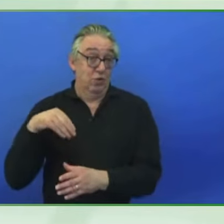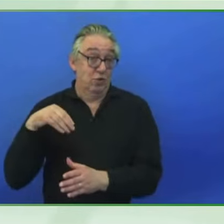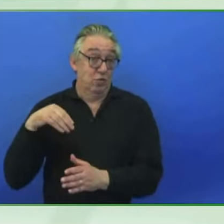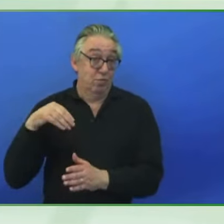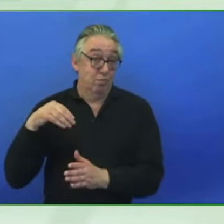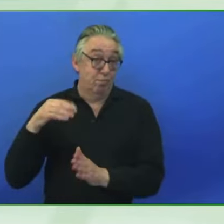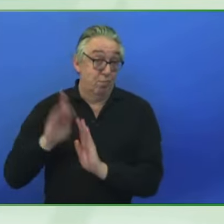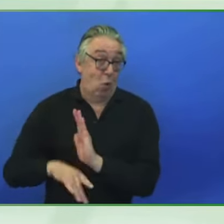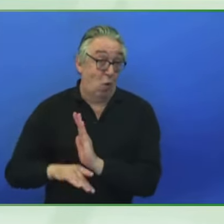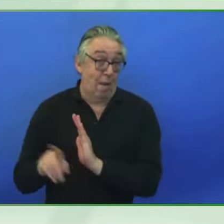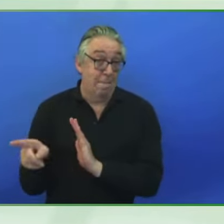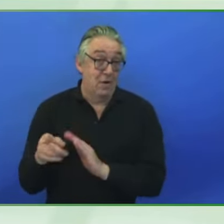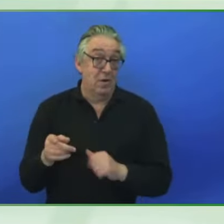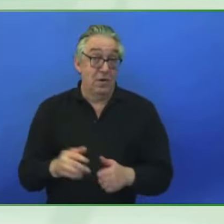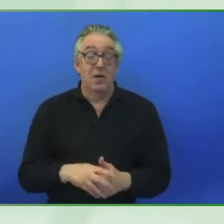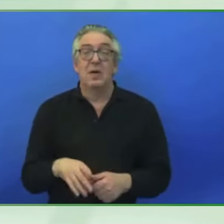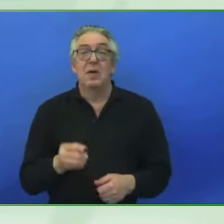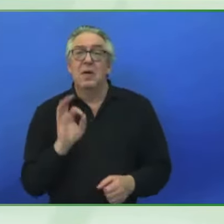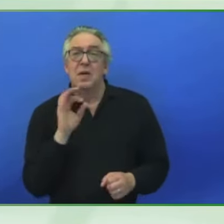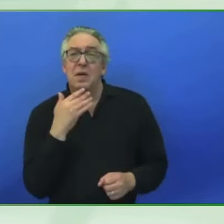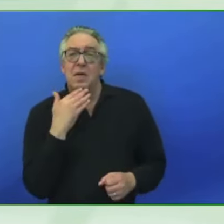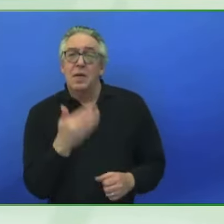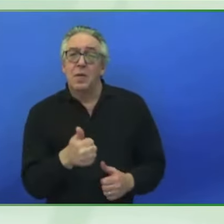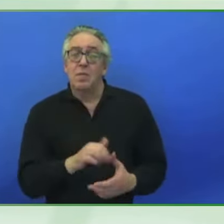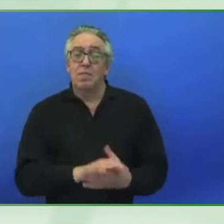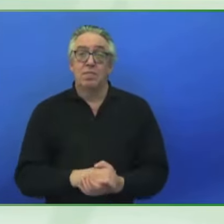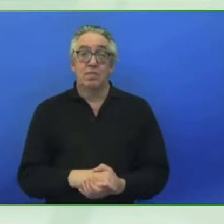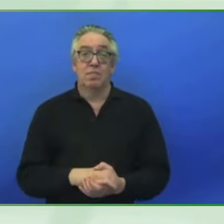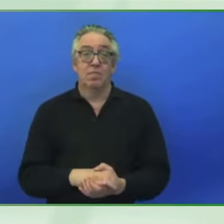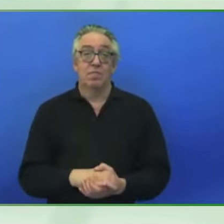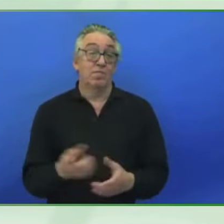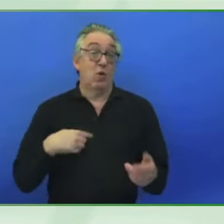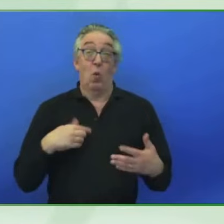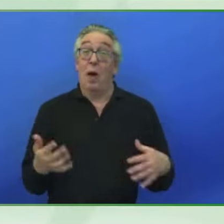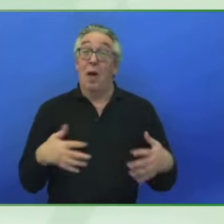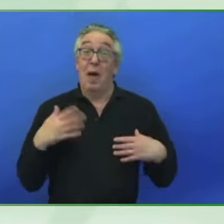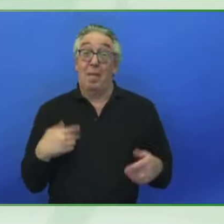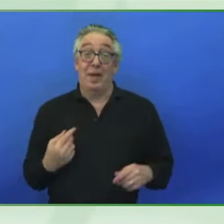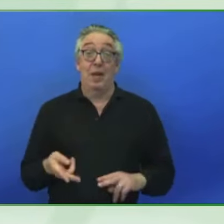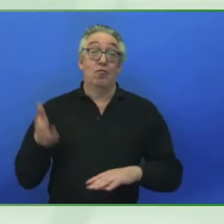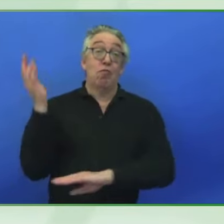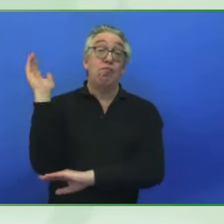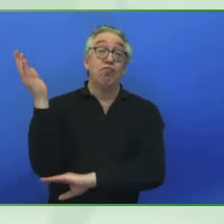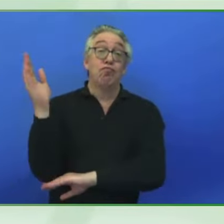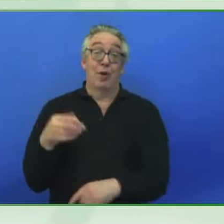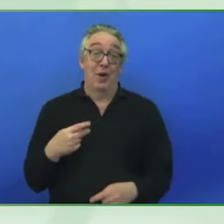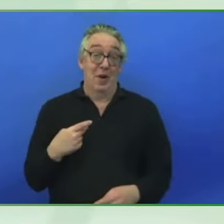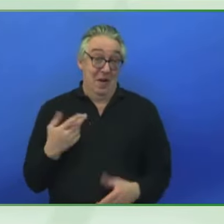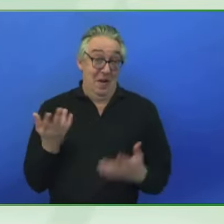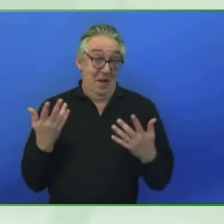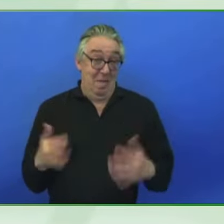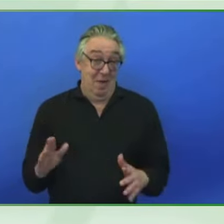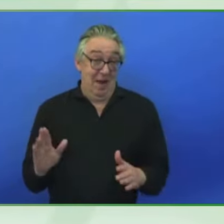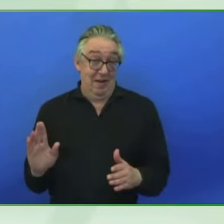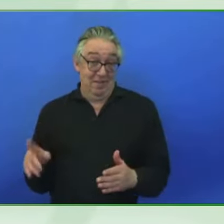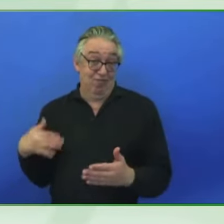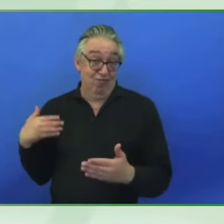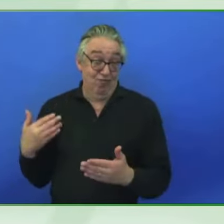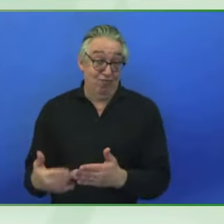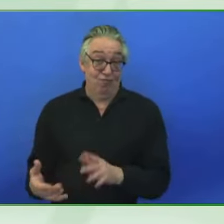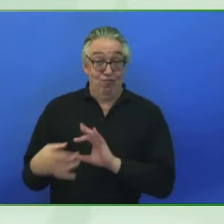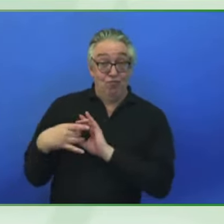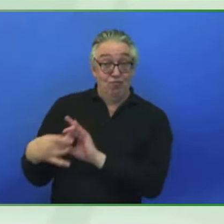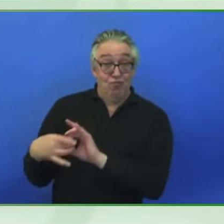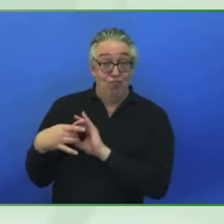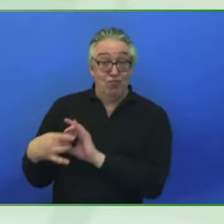Thanks, James. So I'm delighted to be joining this session. I mean, we've been on a journey with the relationship between